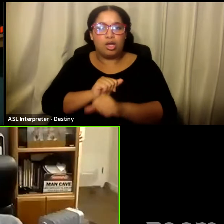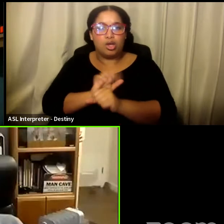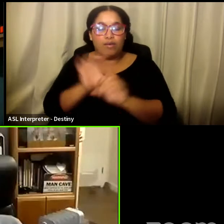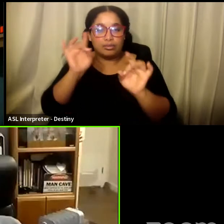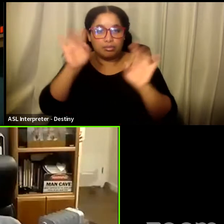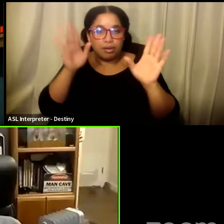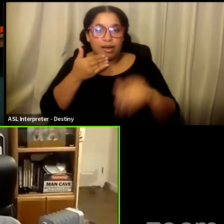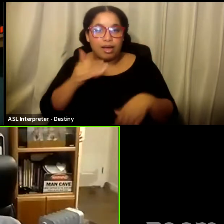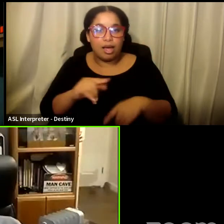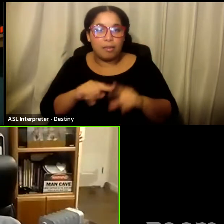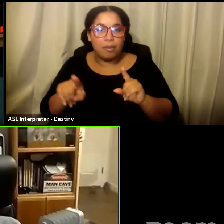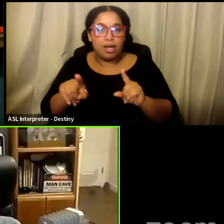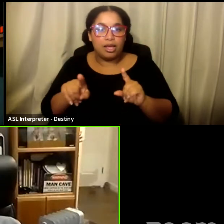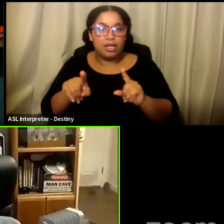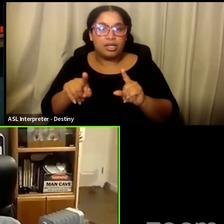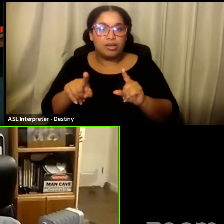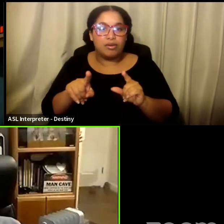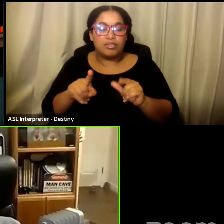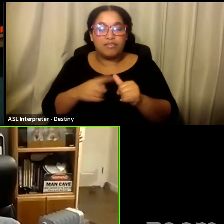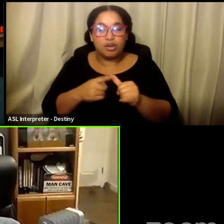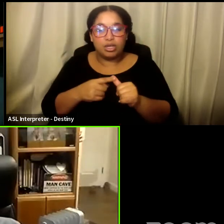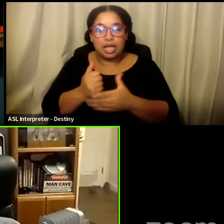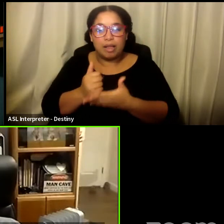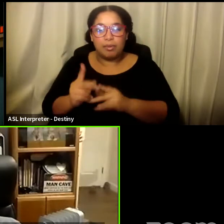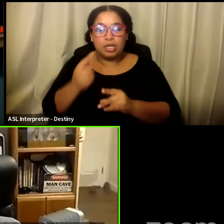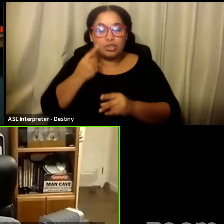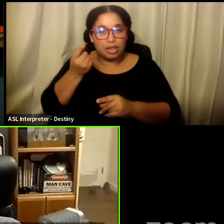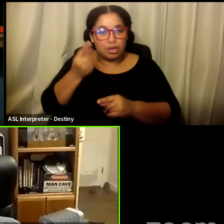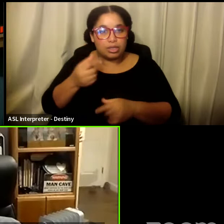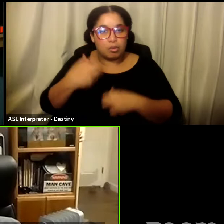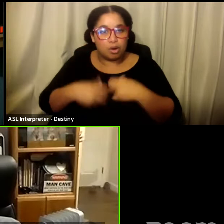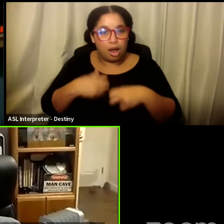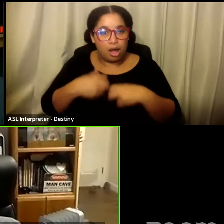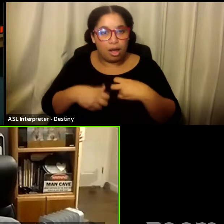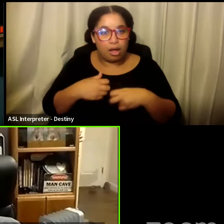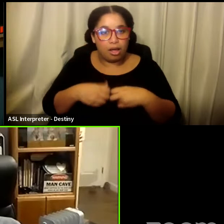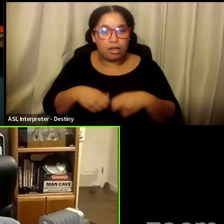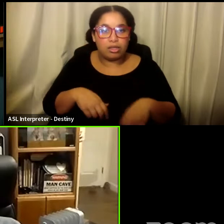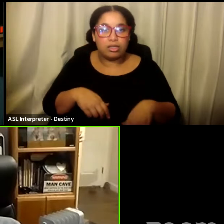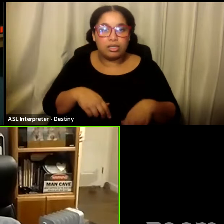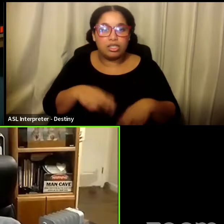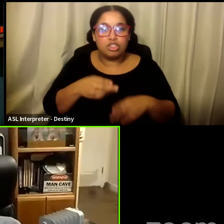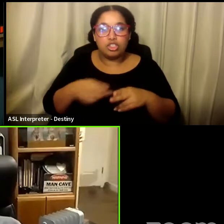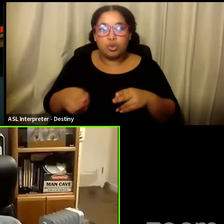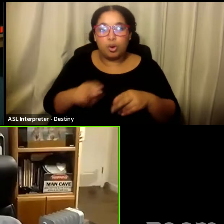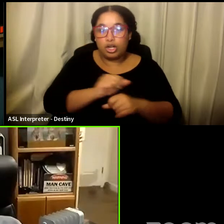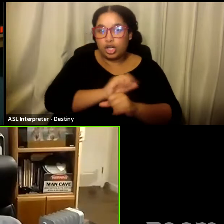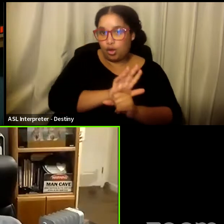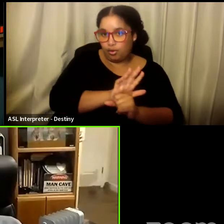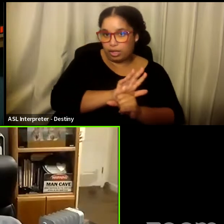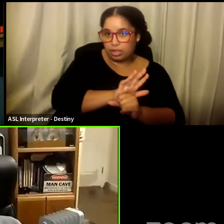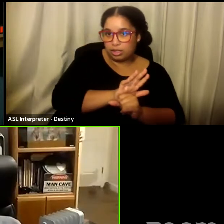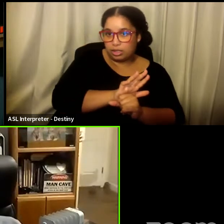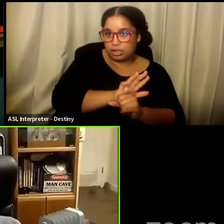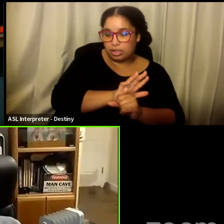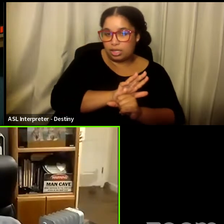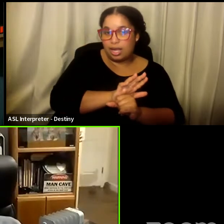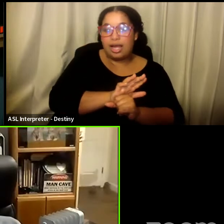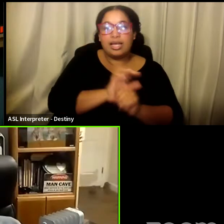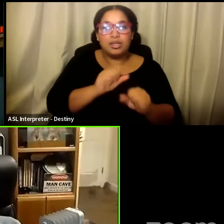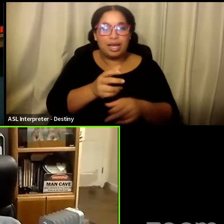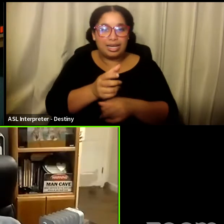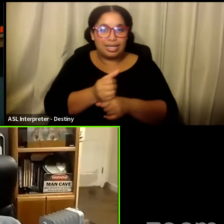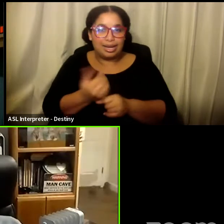you got to get them first to even appreciate that there's a problem. If they get, I'll put in quotes, short COVID. And yes, you can get